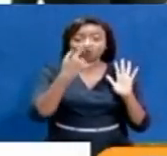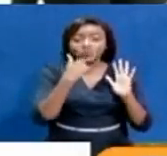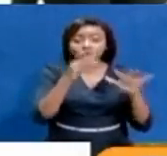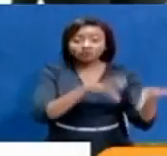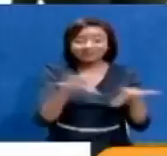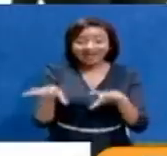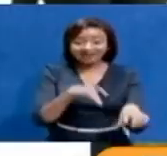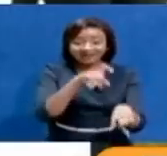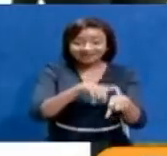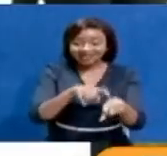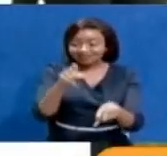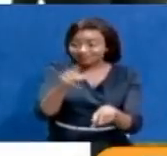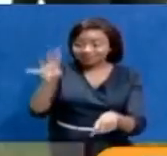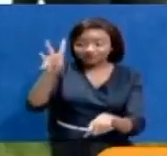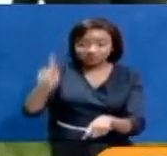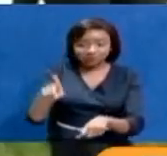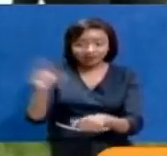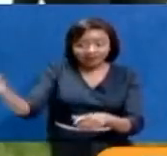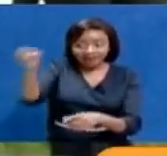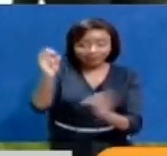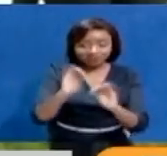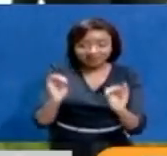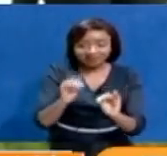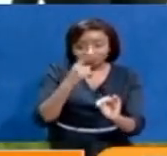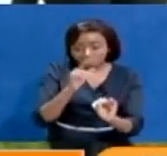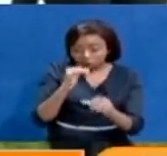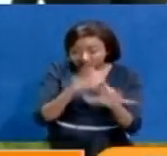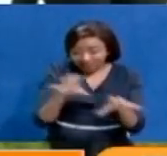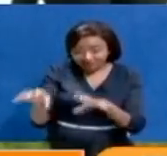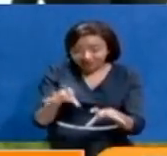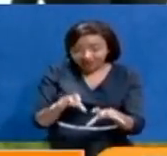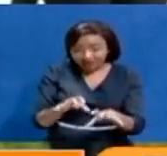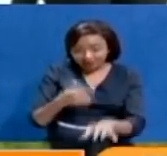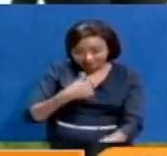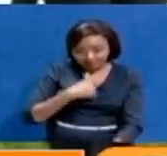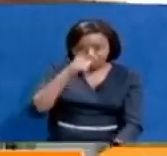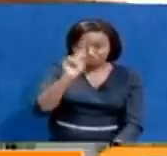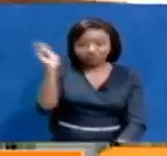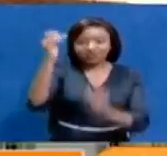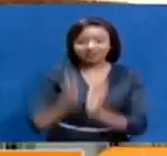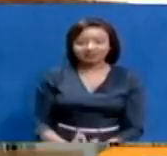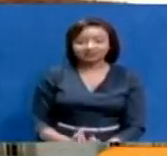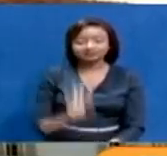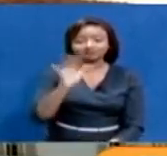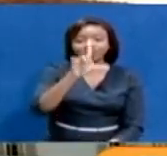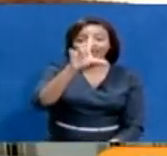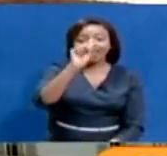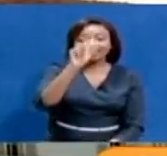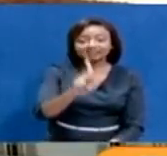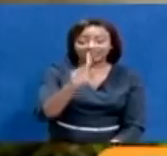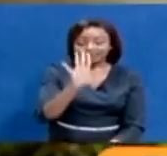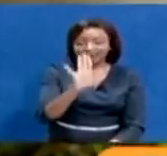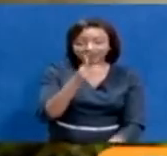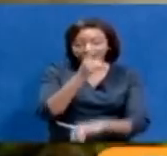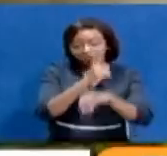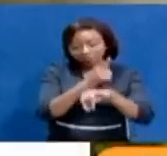Uhuru Kenyatta. It is not Chief Justice David Maraga. It is you and I, Kenyans. The Law Society of Kenya has questioned